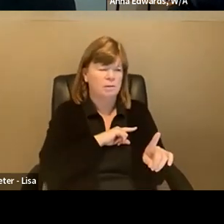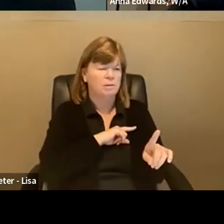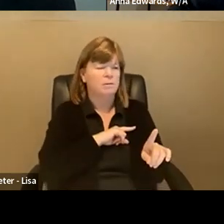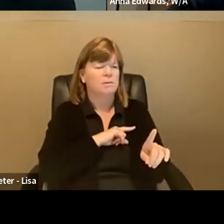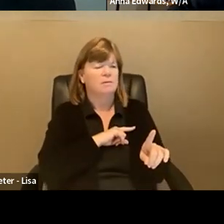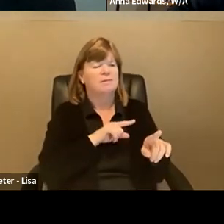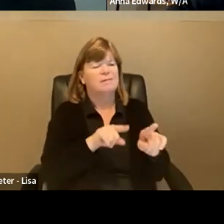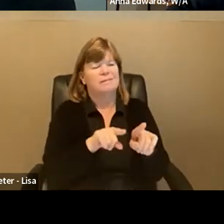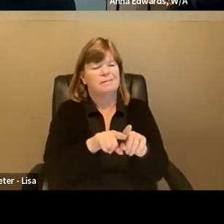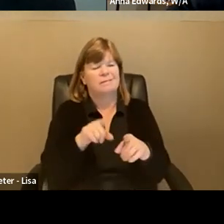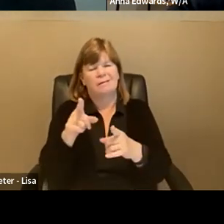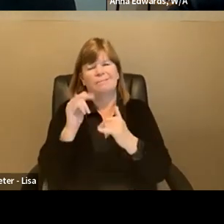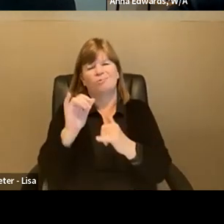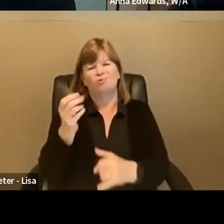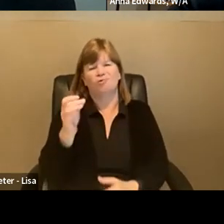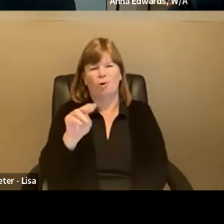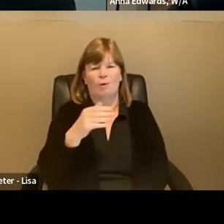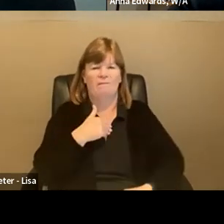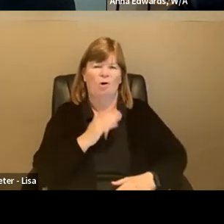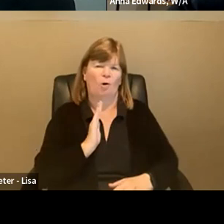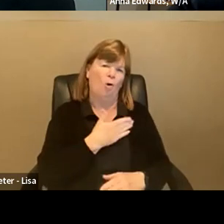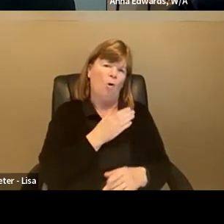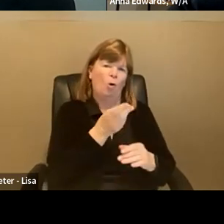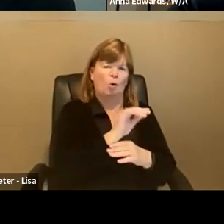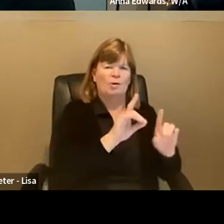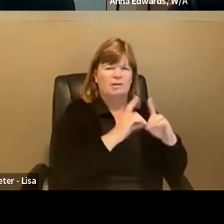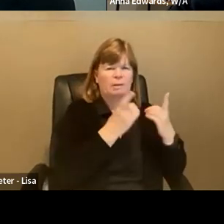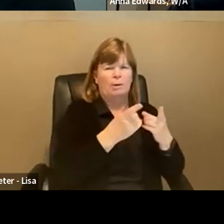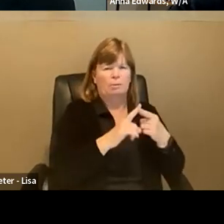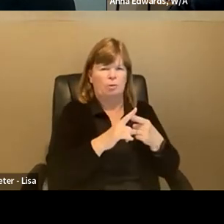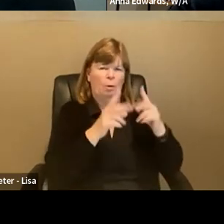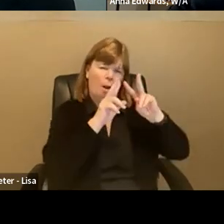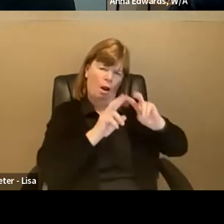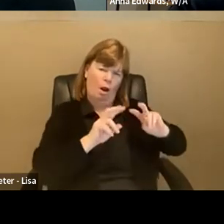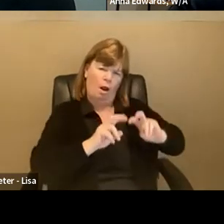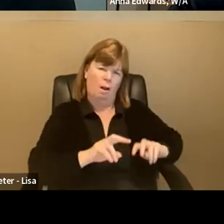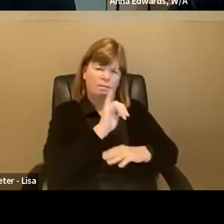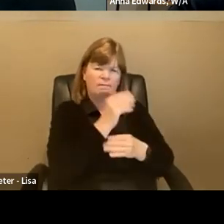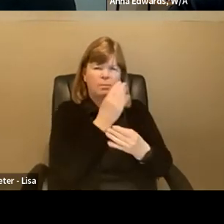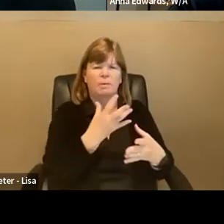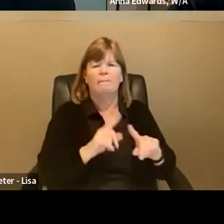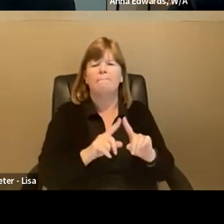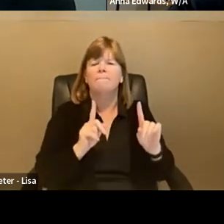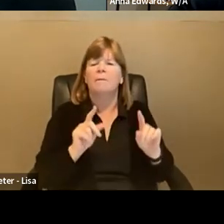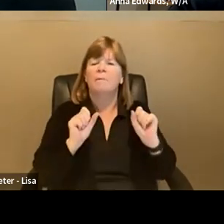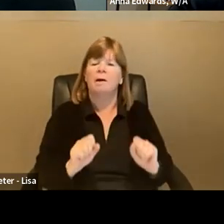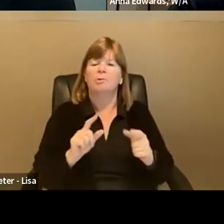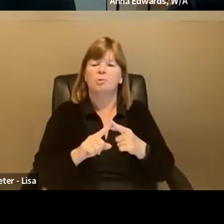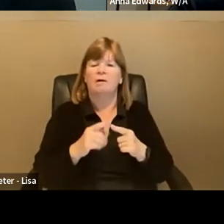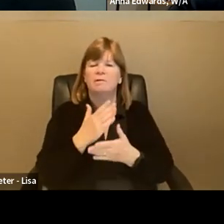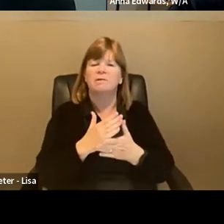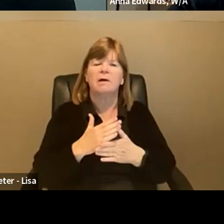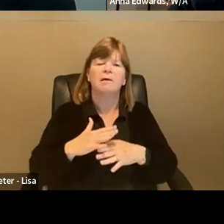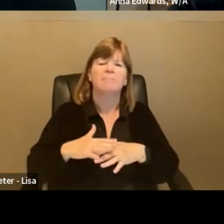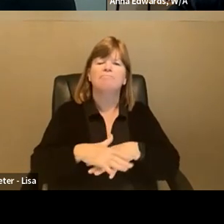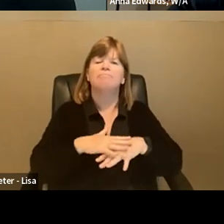Sean, we all have our own departments that we're going to dissect the data, but being able to have some initial reports